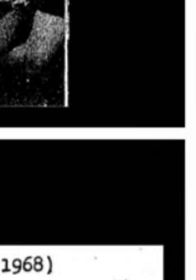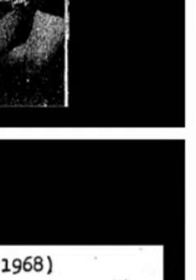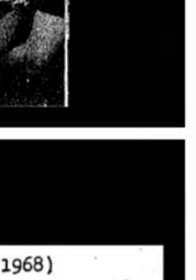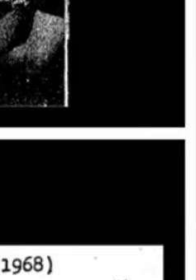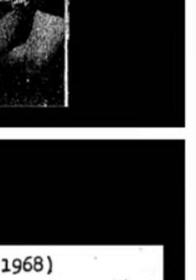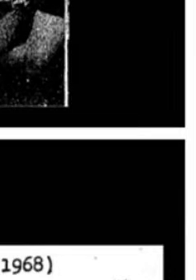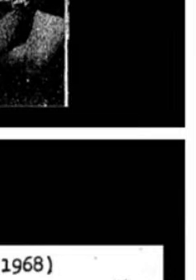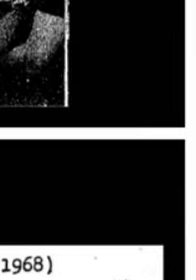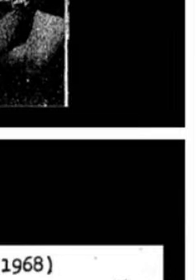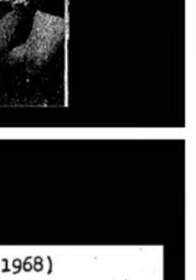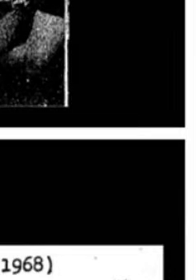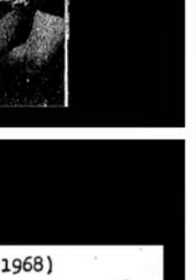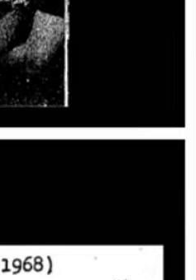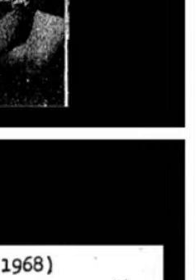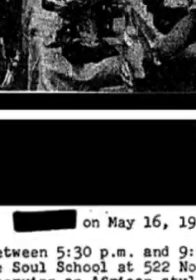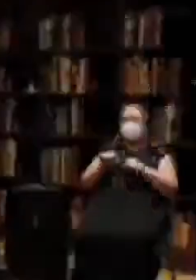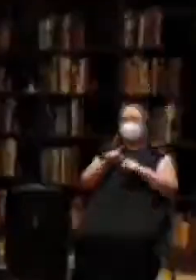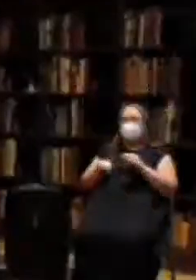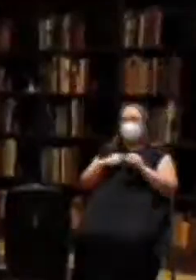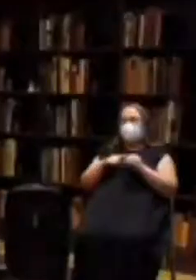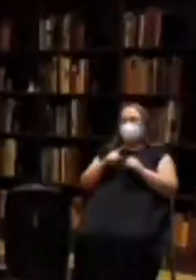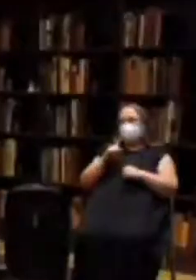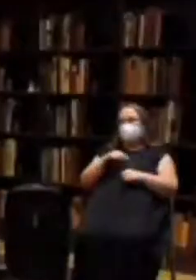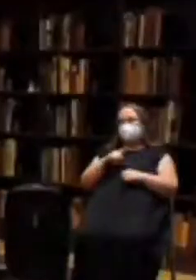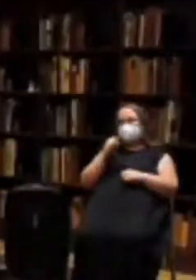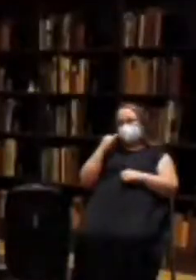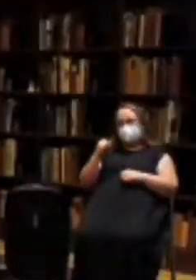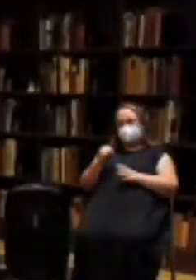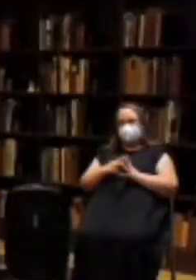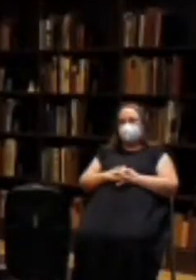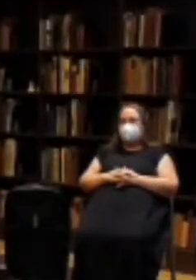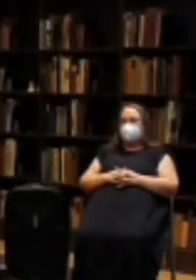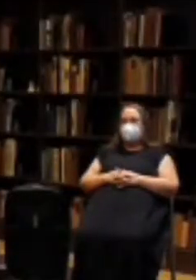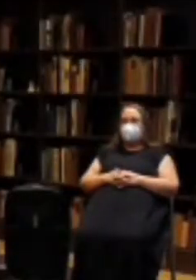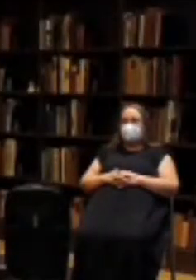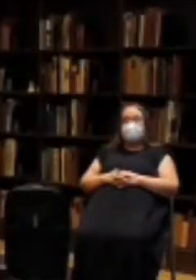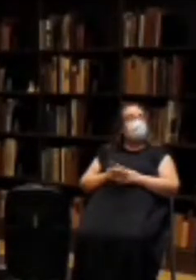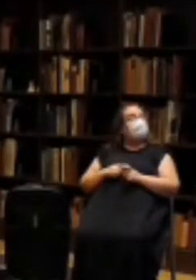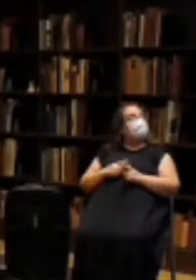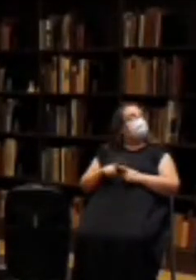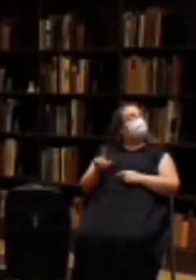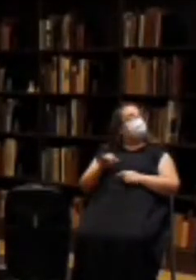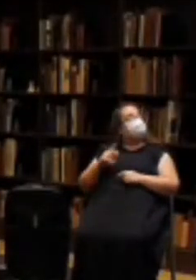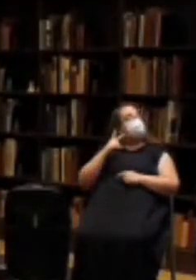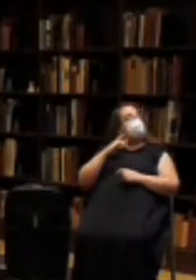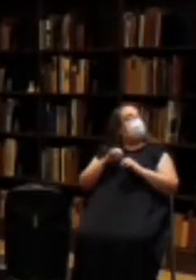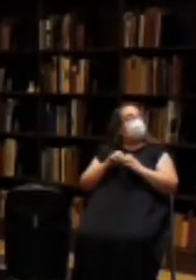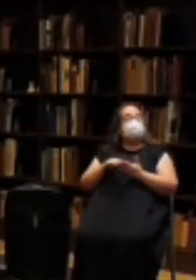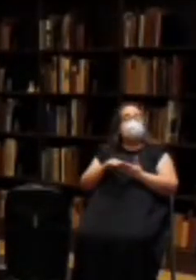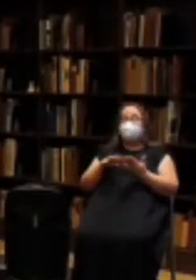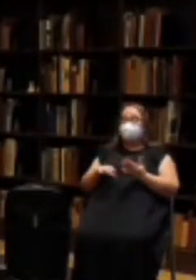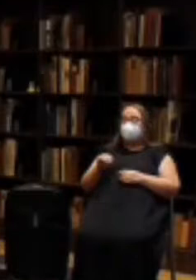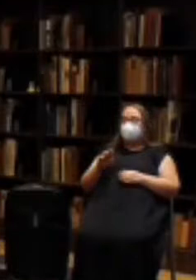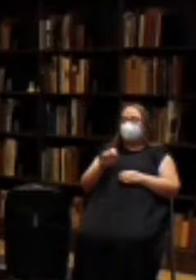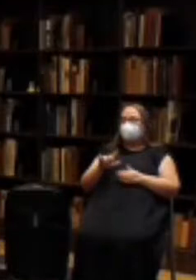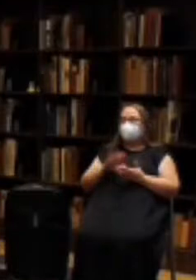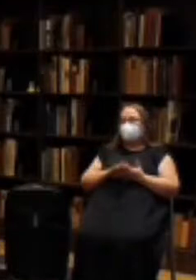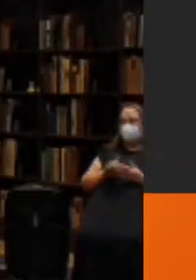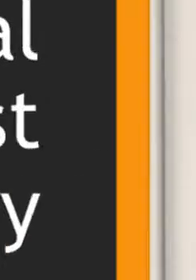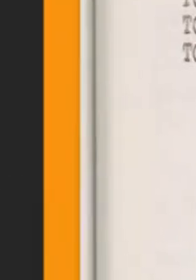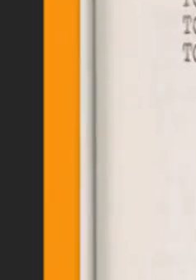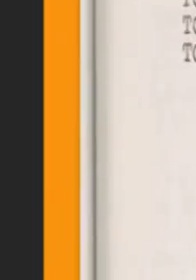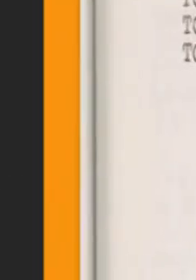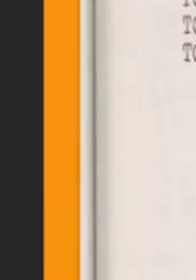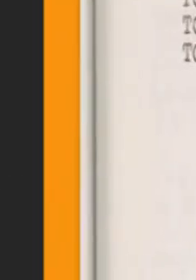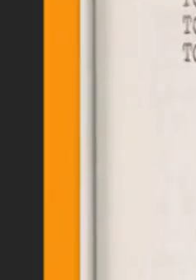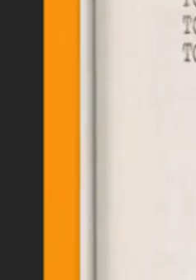and to connect them to each other around these ideas. And then we also see how the students of the Soul School then